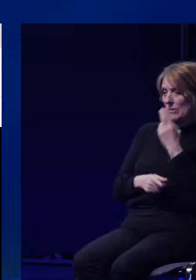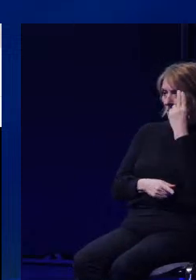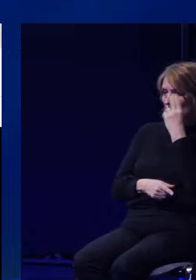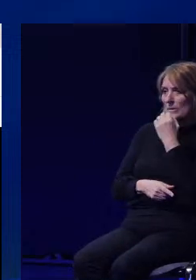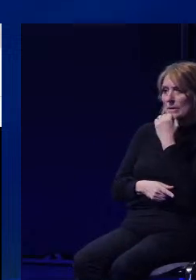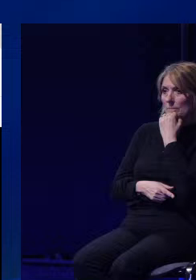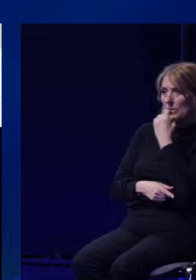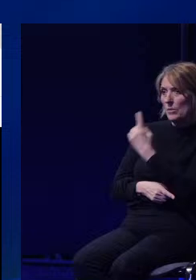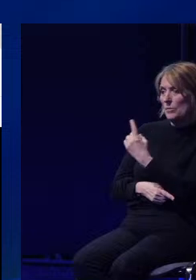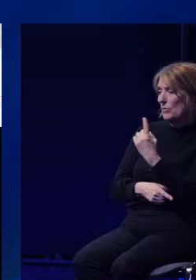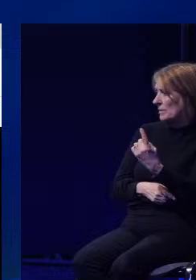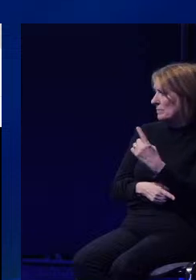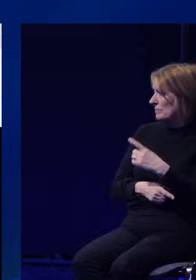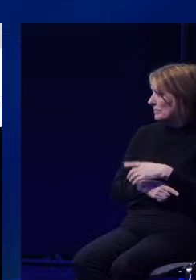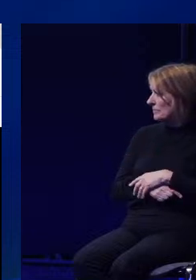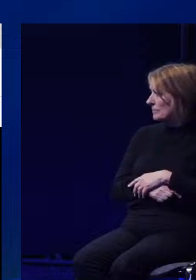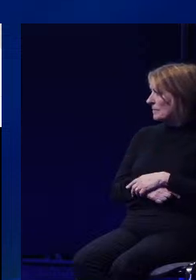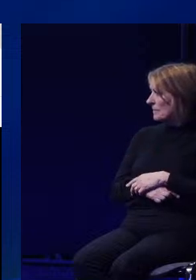Nifty